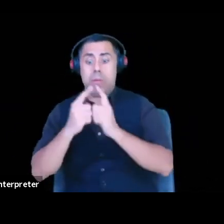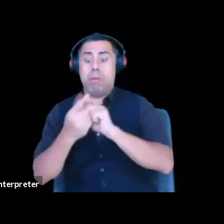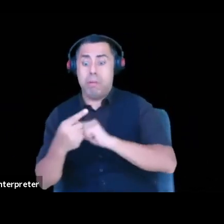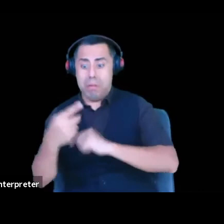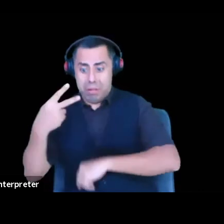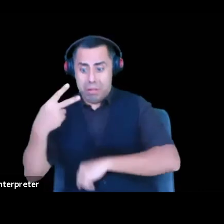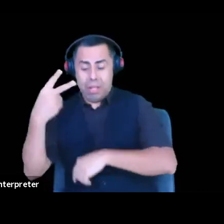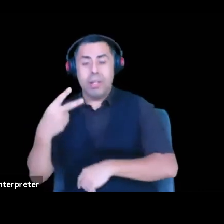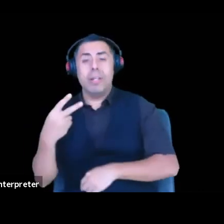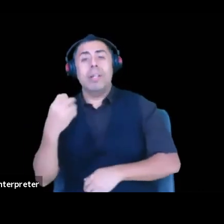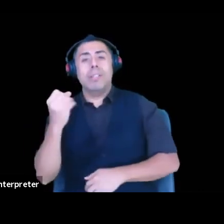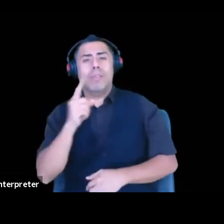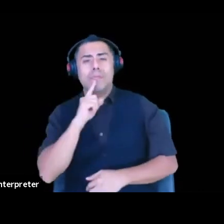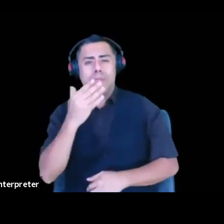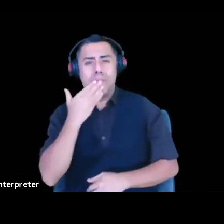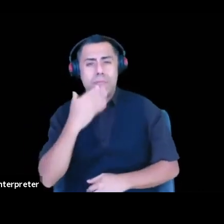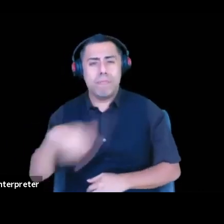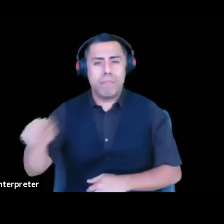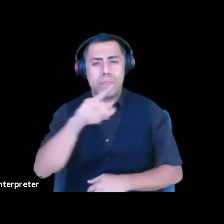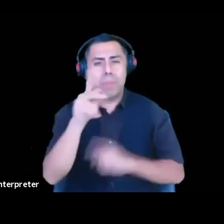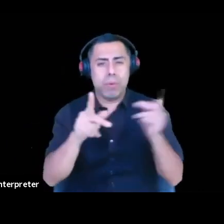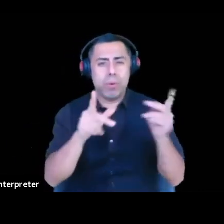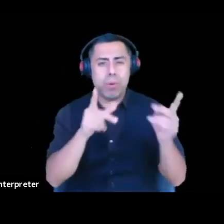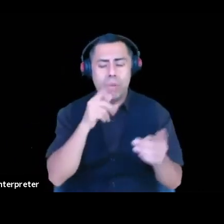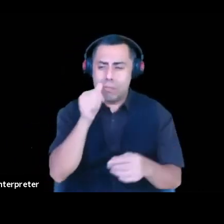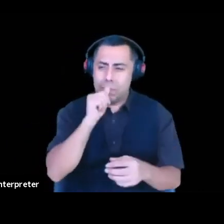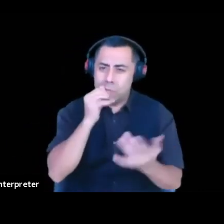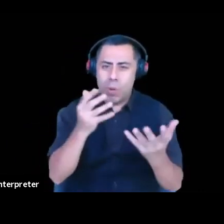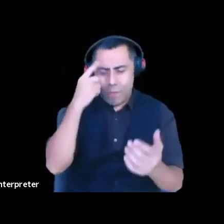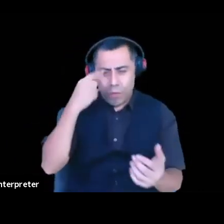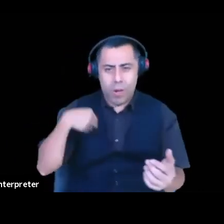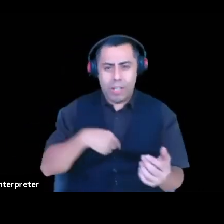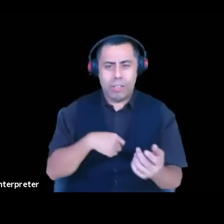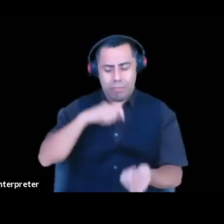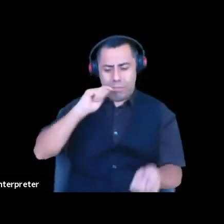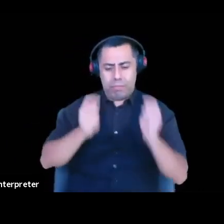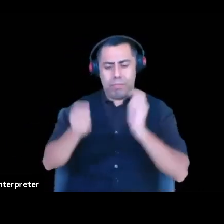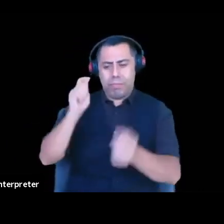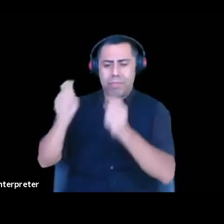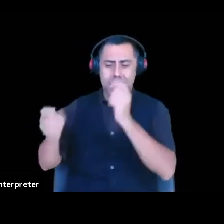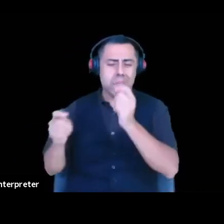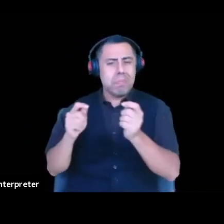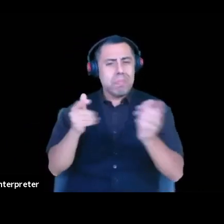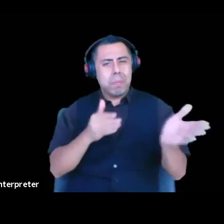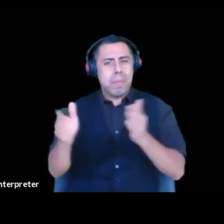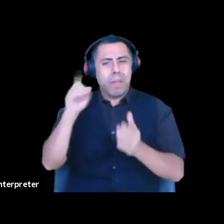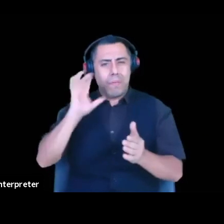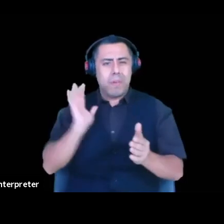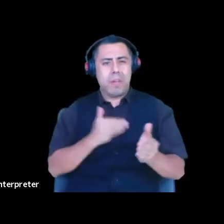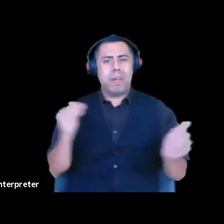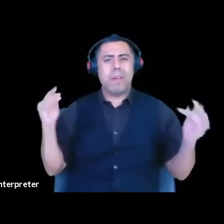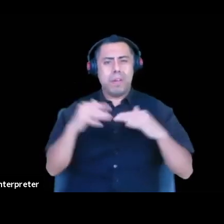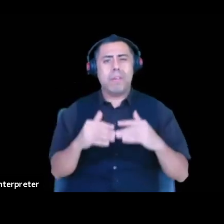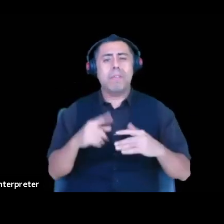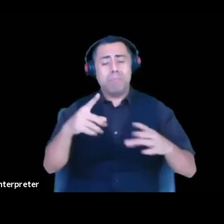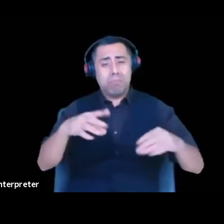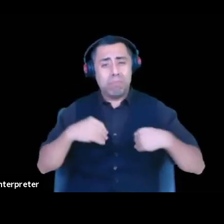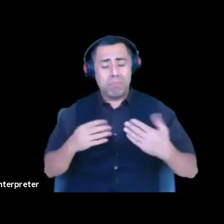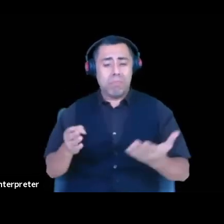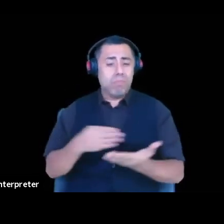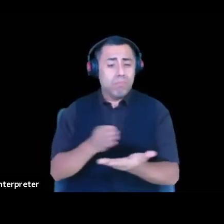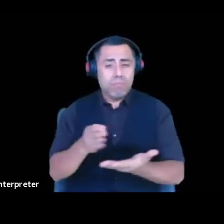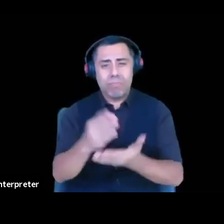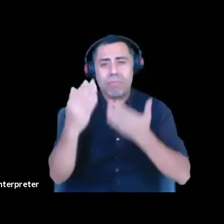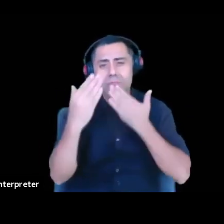this national conference. We're grateful for your nimbleness, and we're also grateful to our friends and host committee members in Phoenix, where the conference,